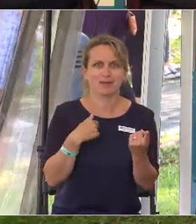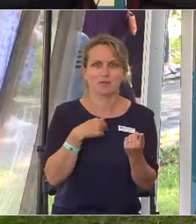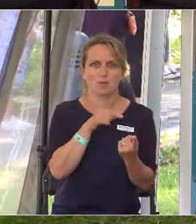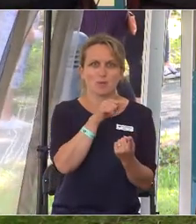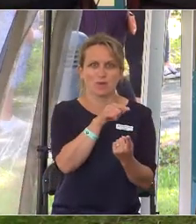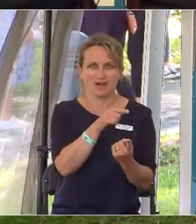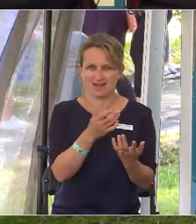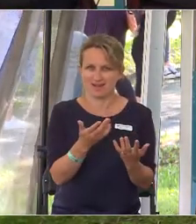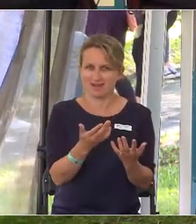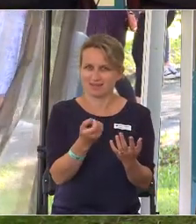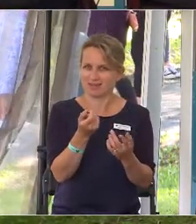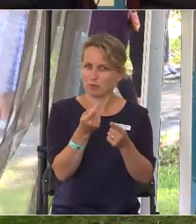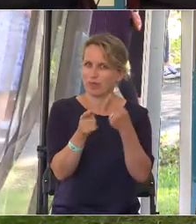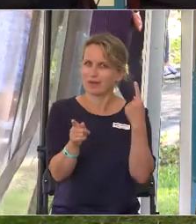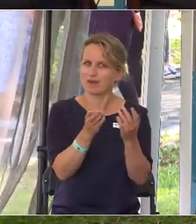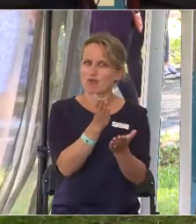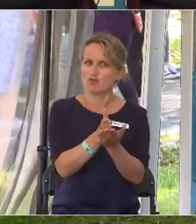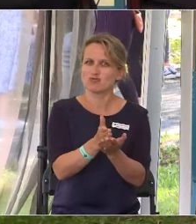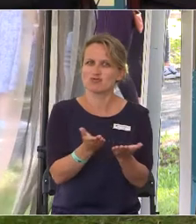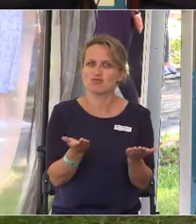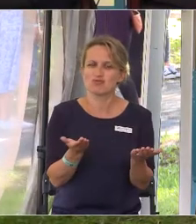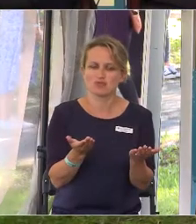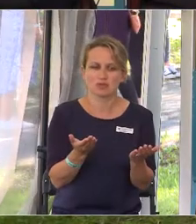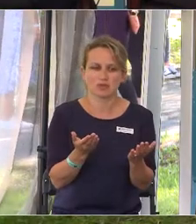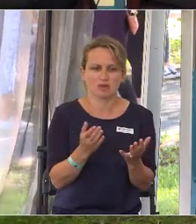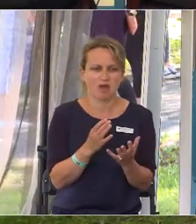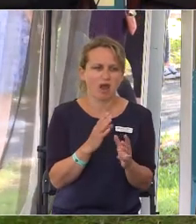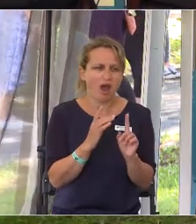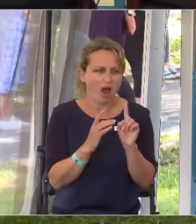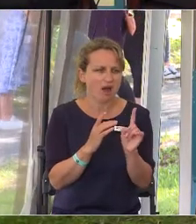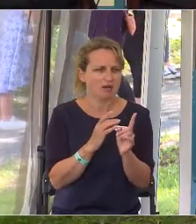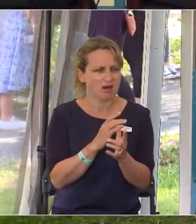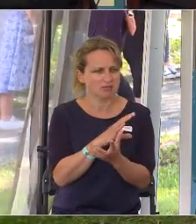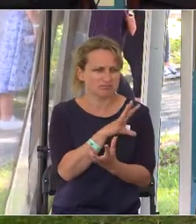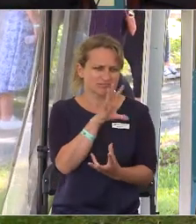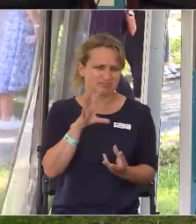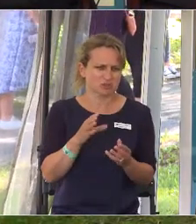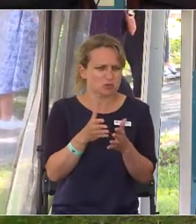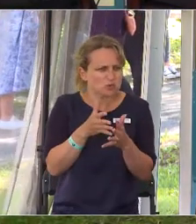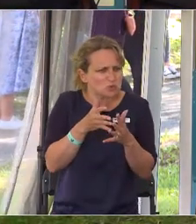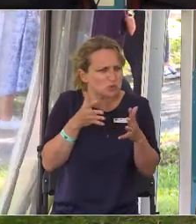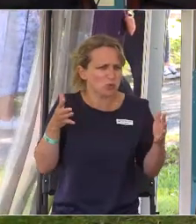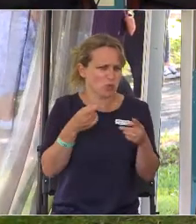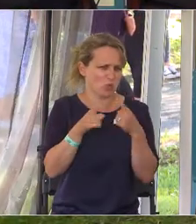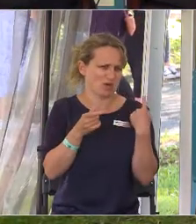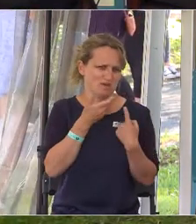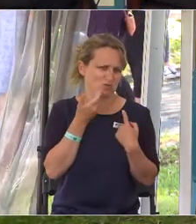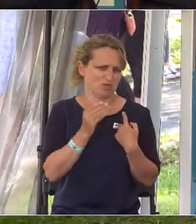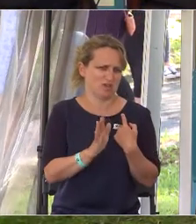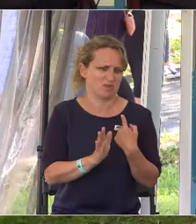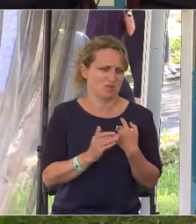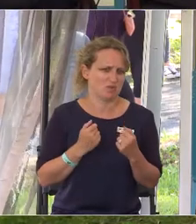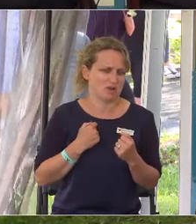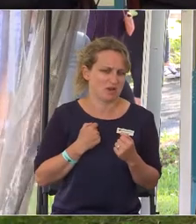it's just, it's a bit different. But I would say, generally, there is no big difference. So,